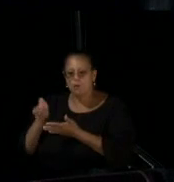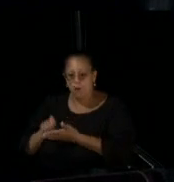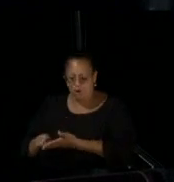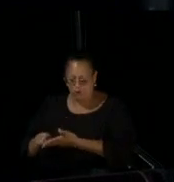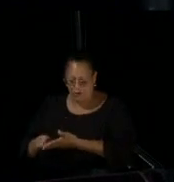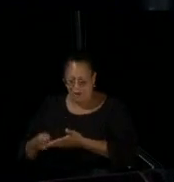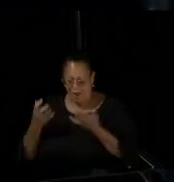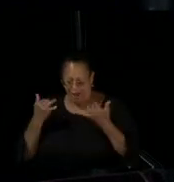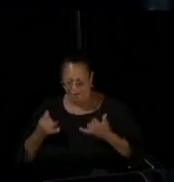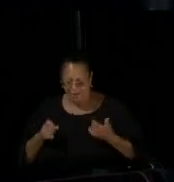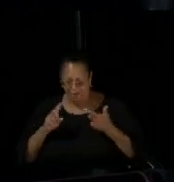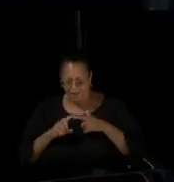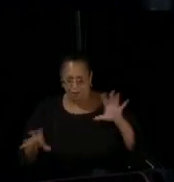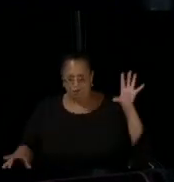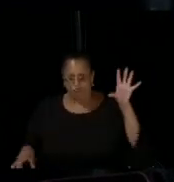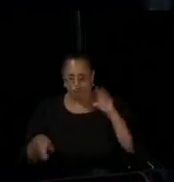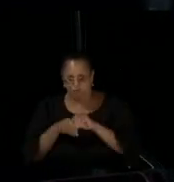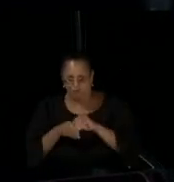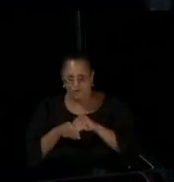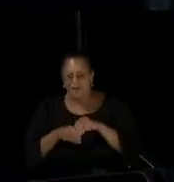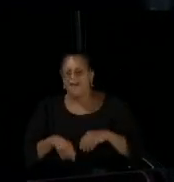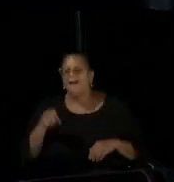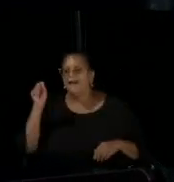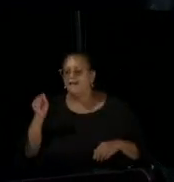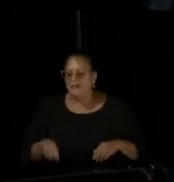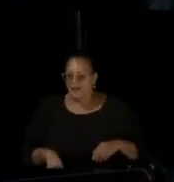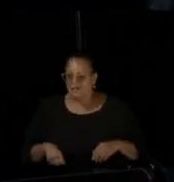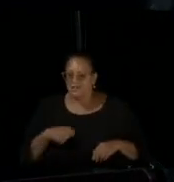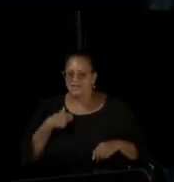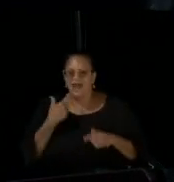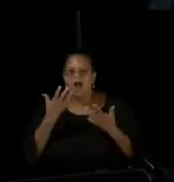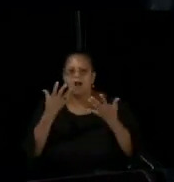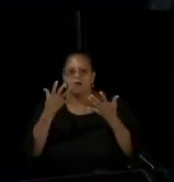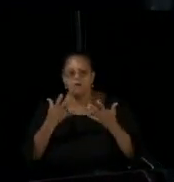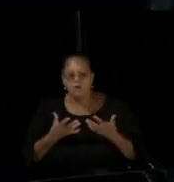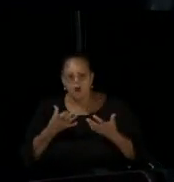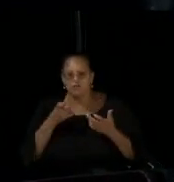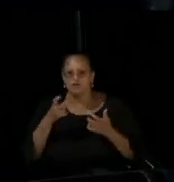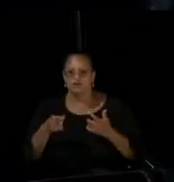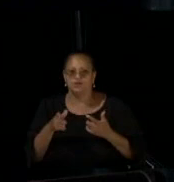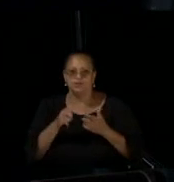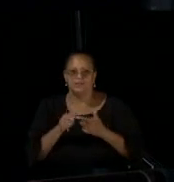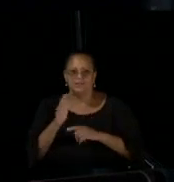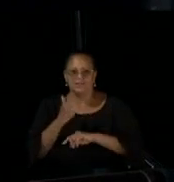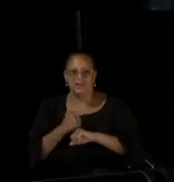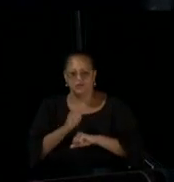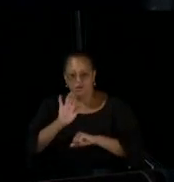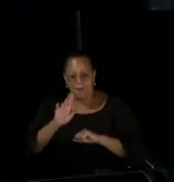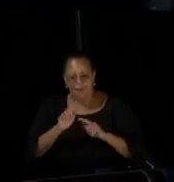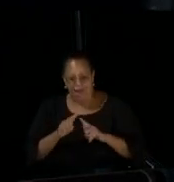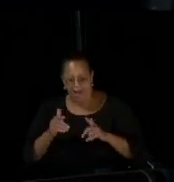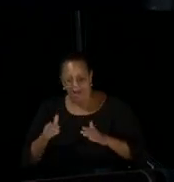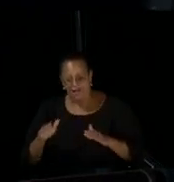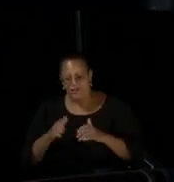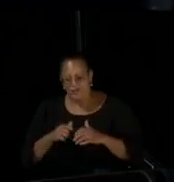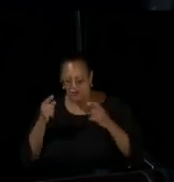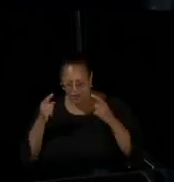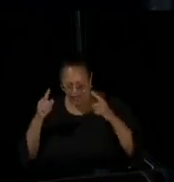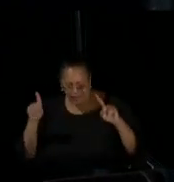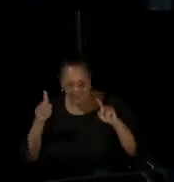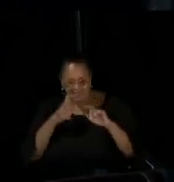now let me pull it all together. Yes, I want you to mark your path with excellence and be your own